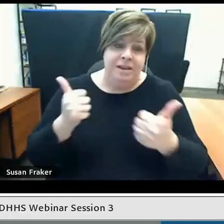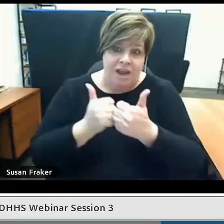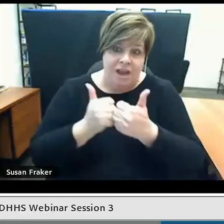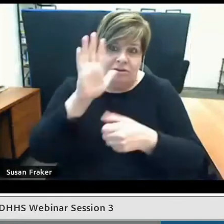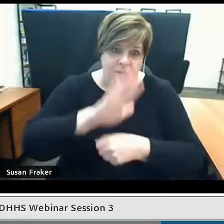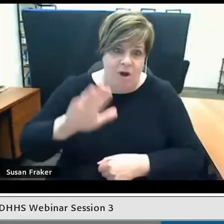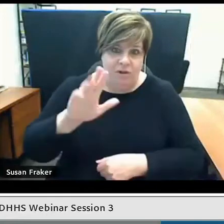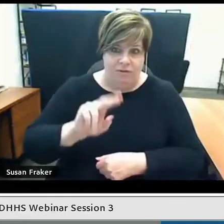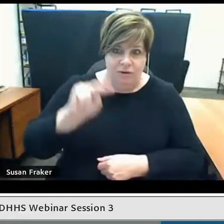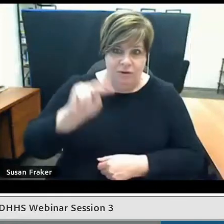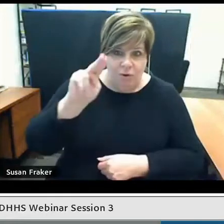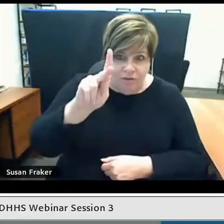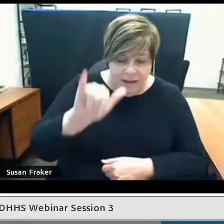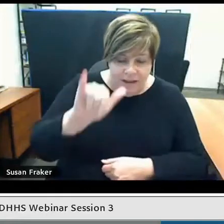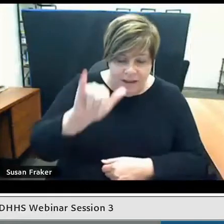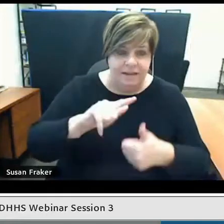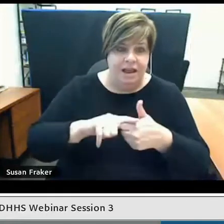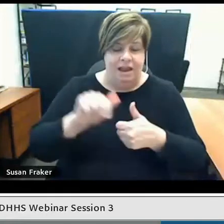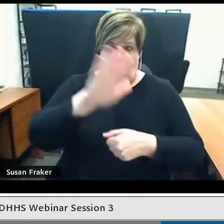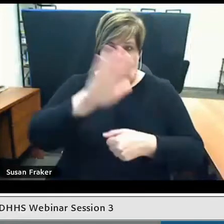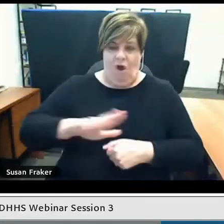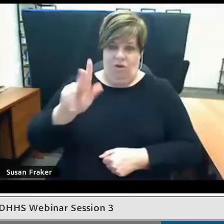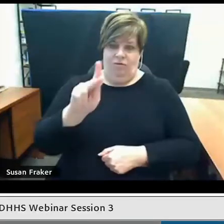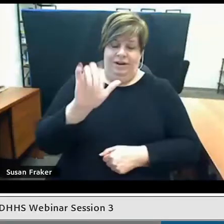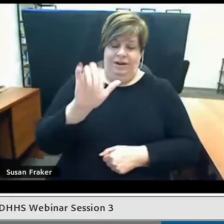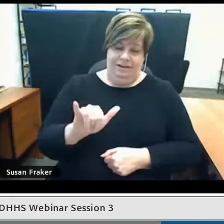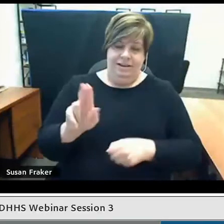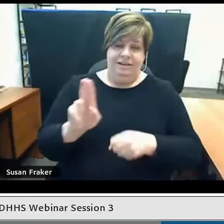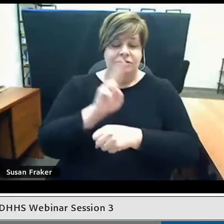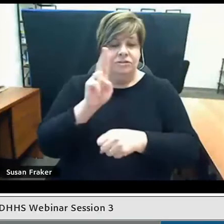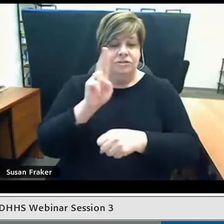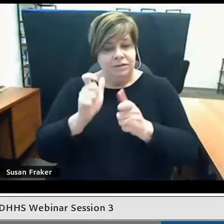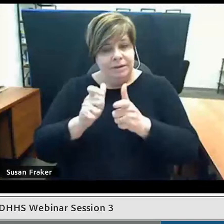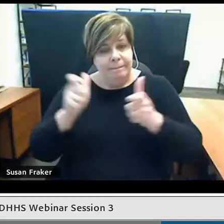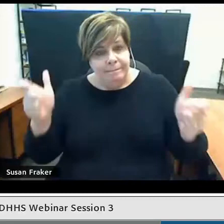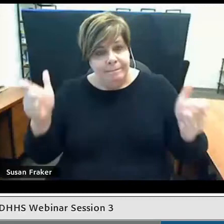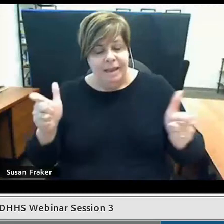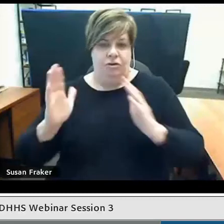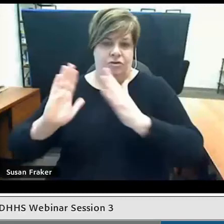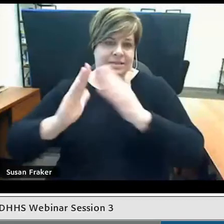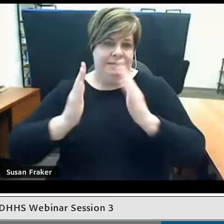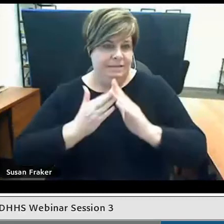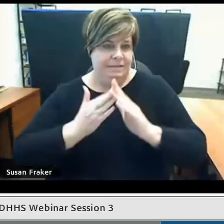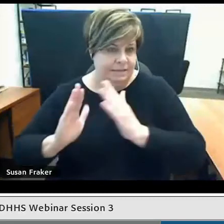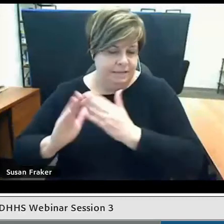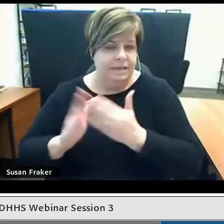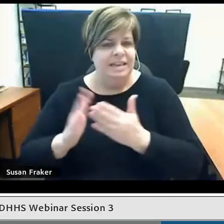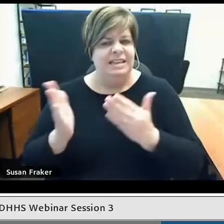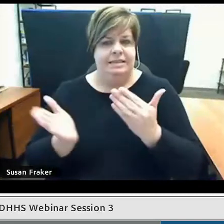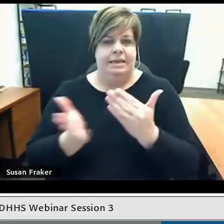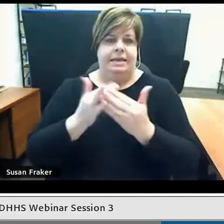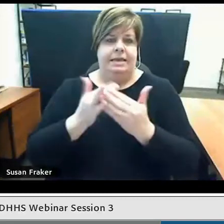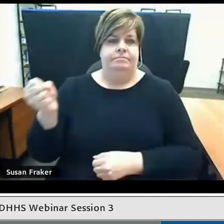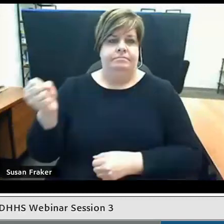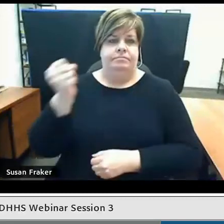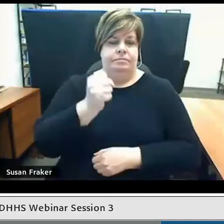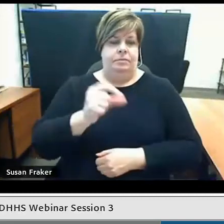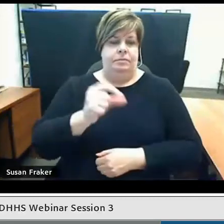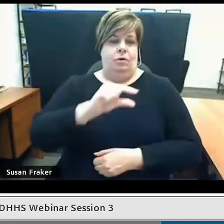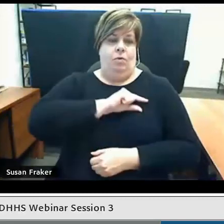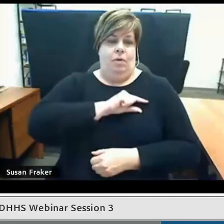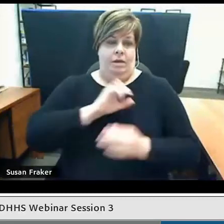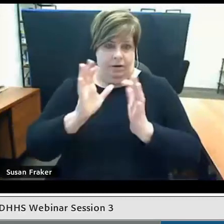northern Kentucky, and from across the state. Usually in larger metropolitan areas, it's easier to find a qualified